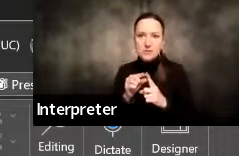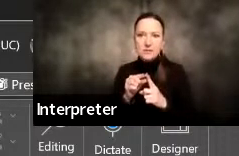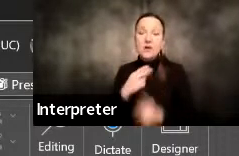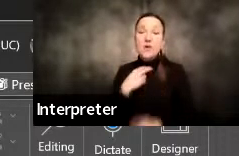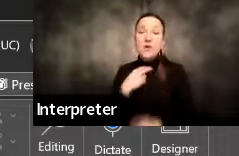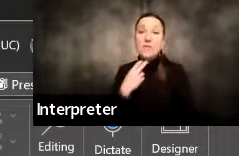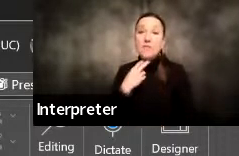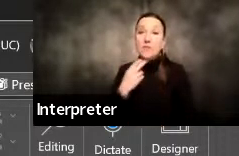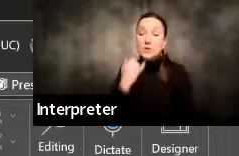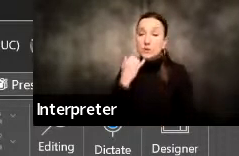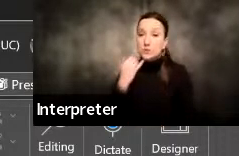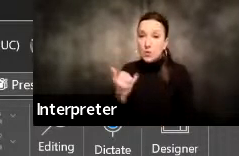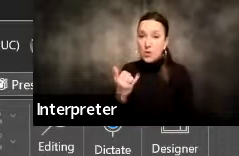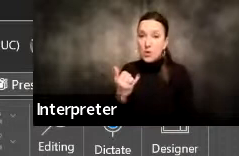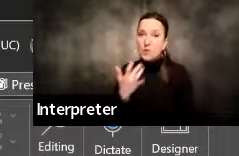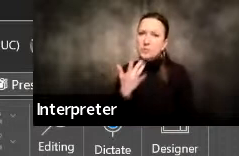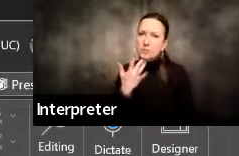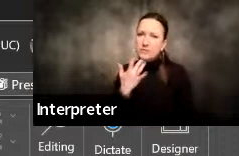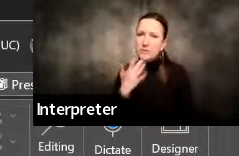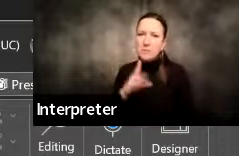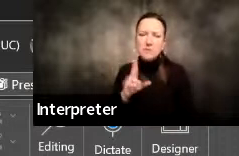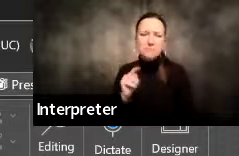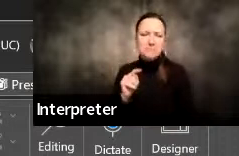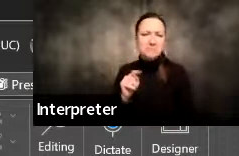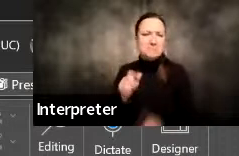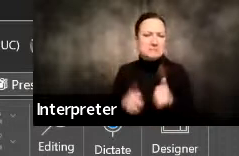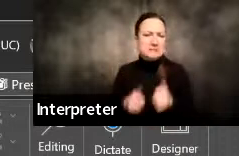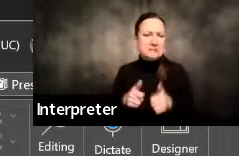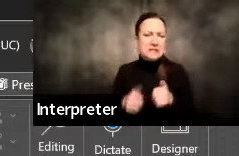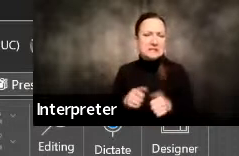preferred, but text if you can.